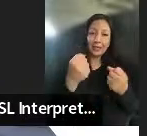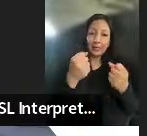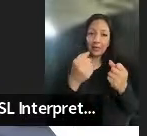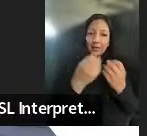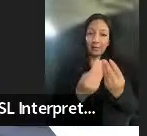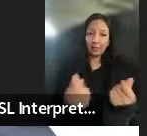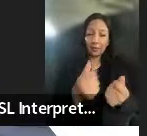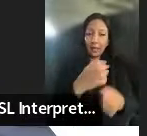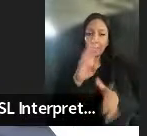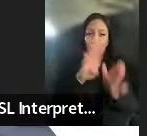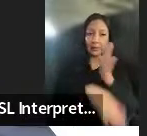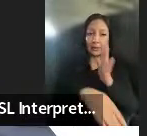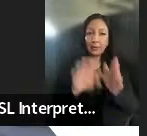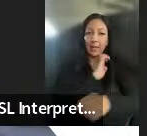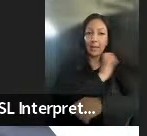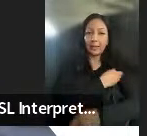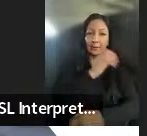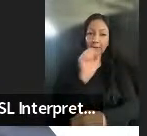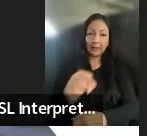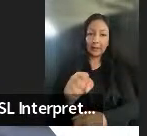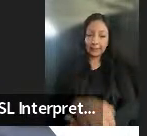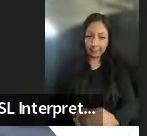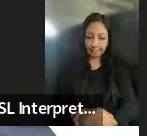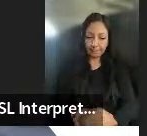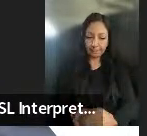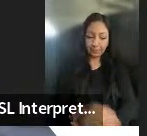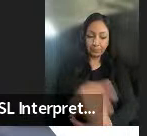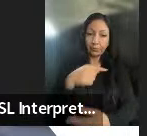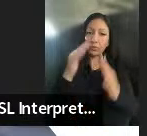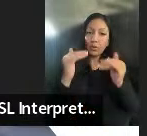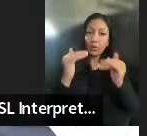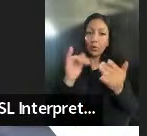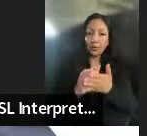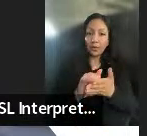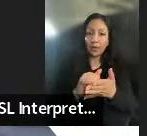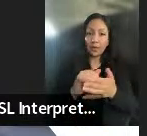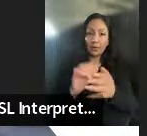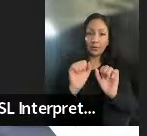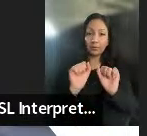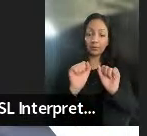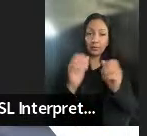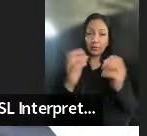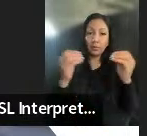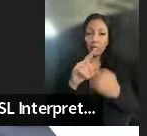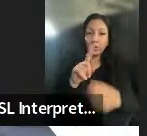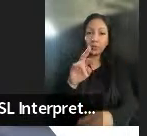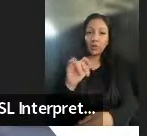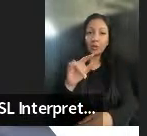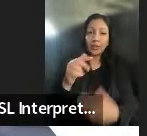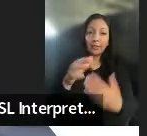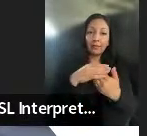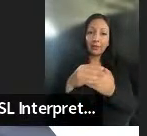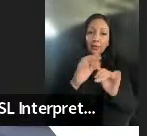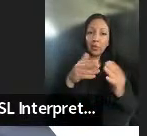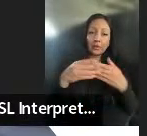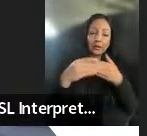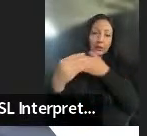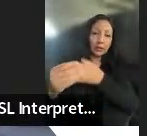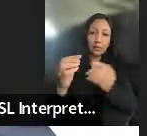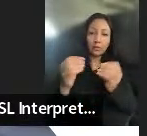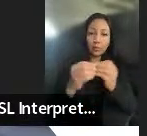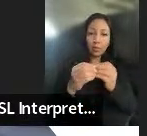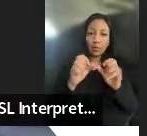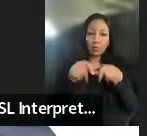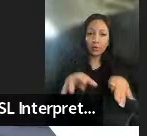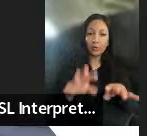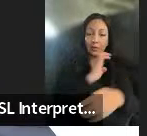and cheap energy. Absolutely. Our hope is that more zoning flexibility will lead to more distributed energy,